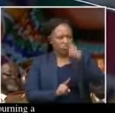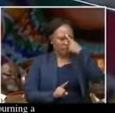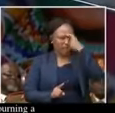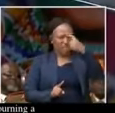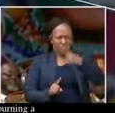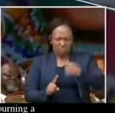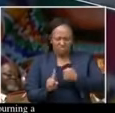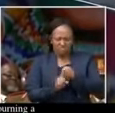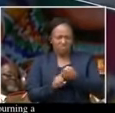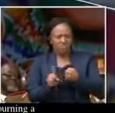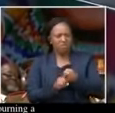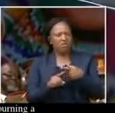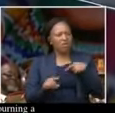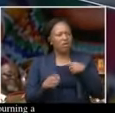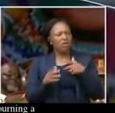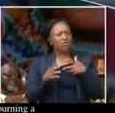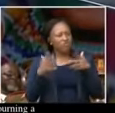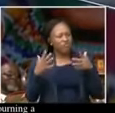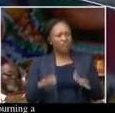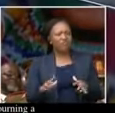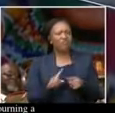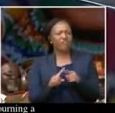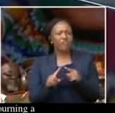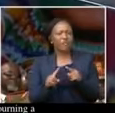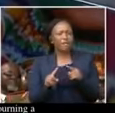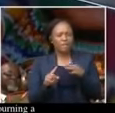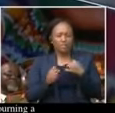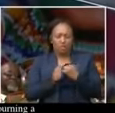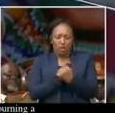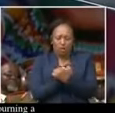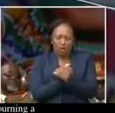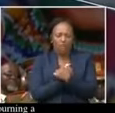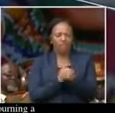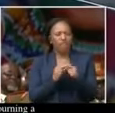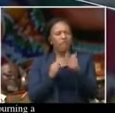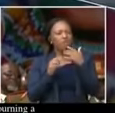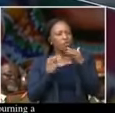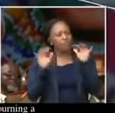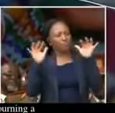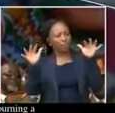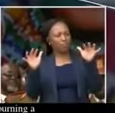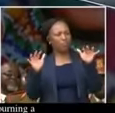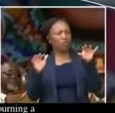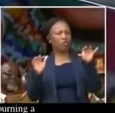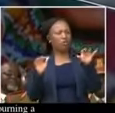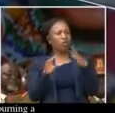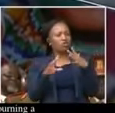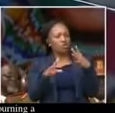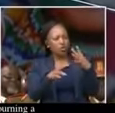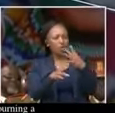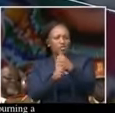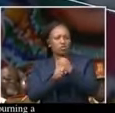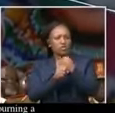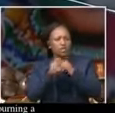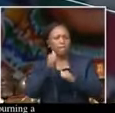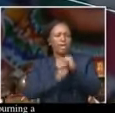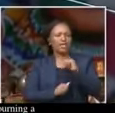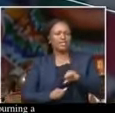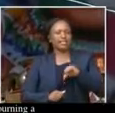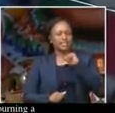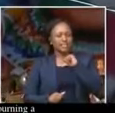right, possessed only by your love for our people and the restoration of their